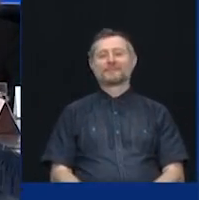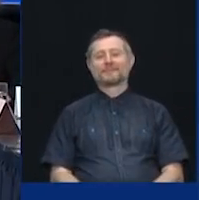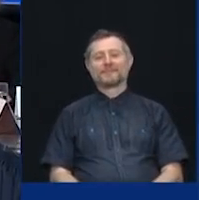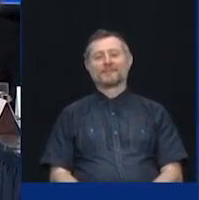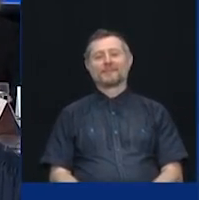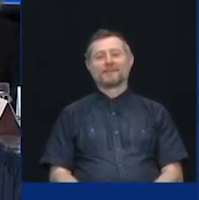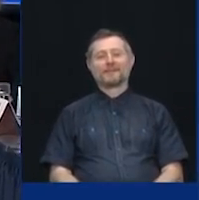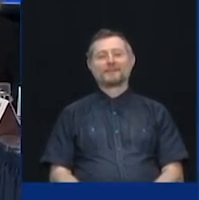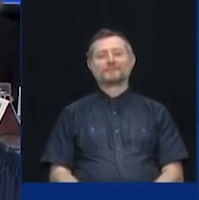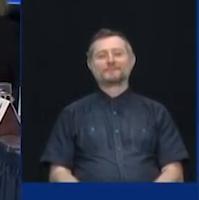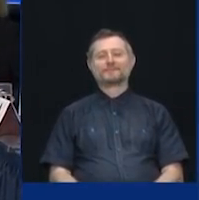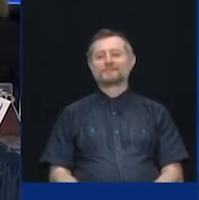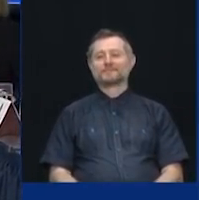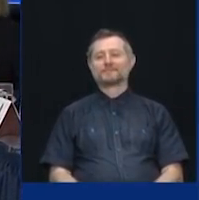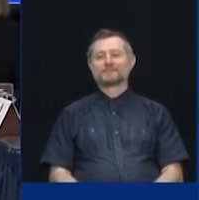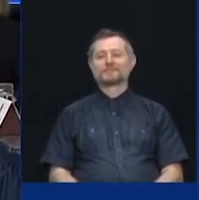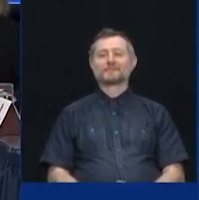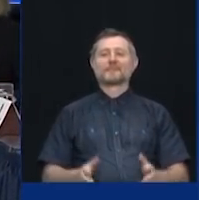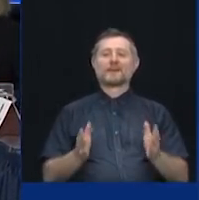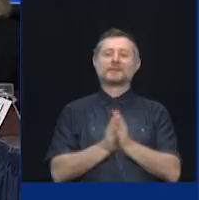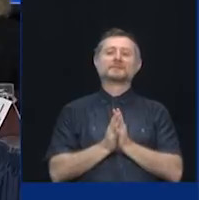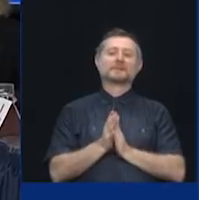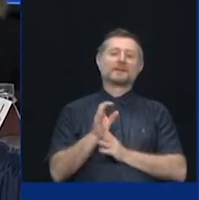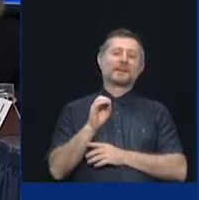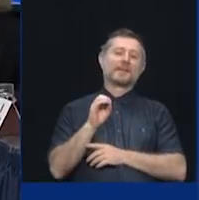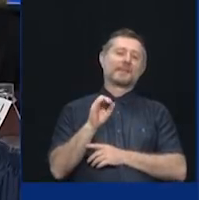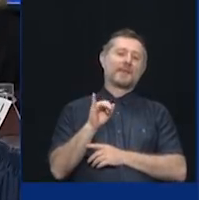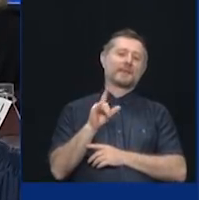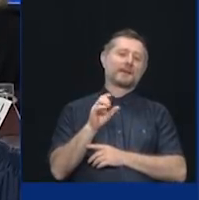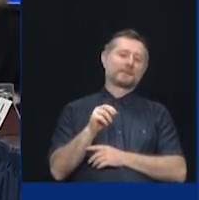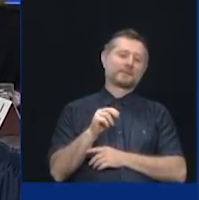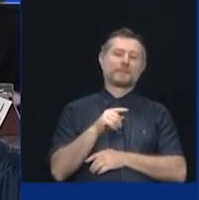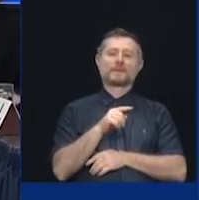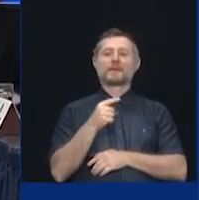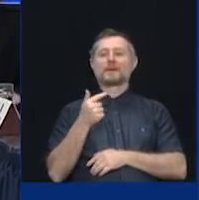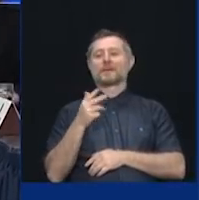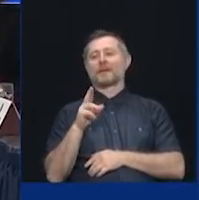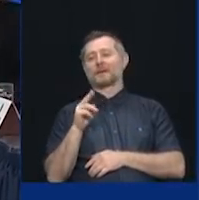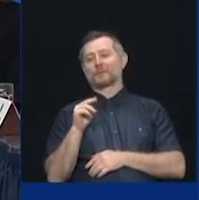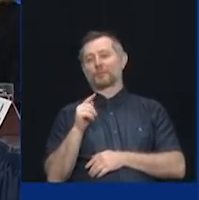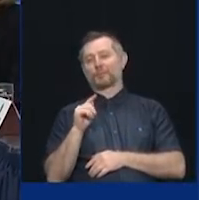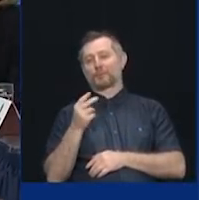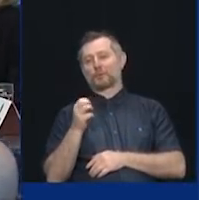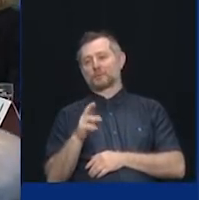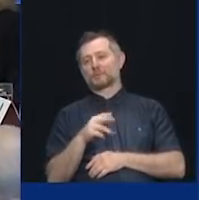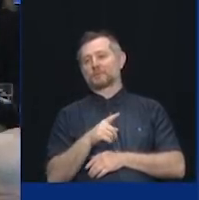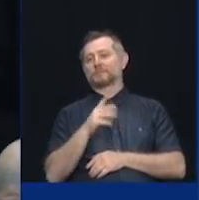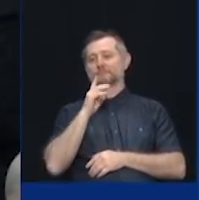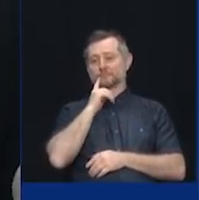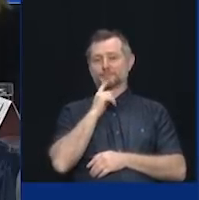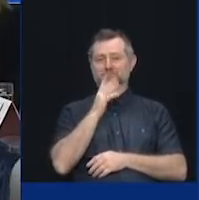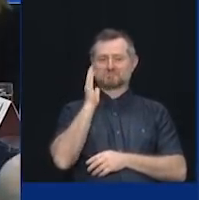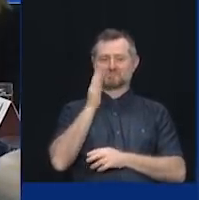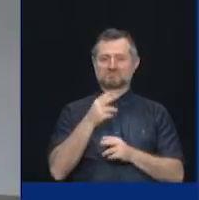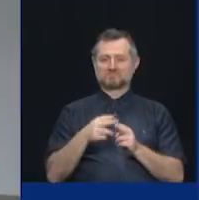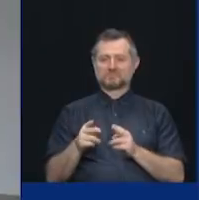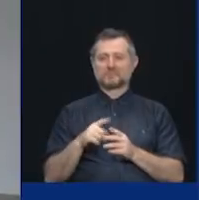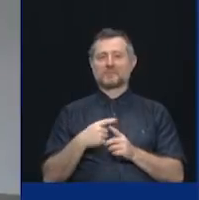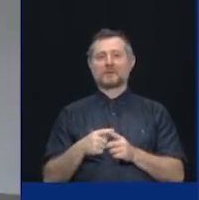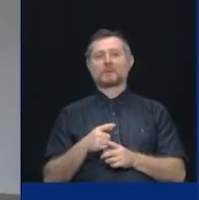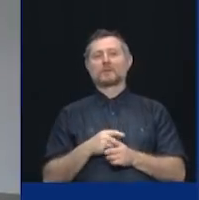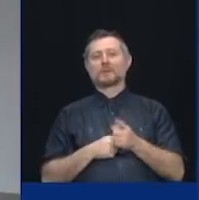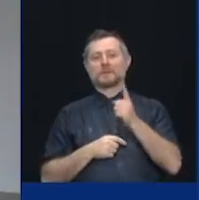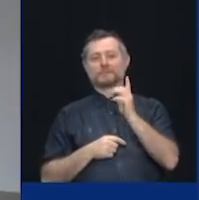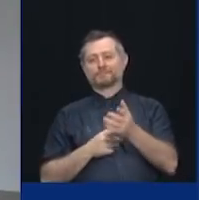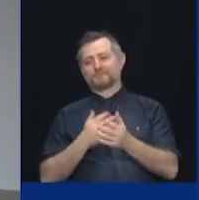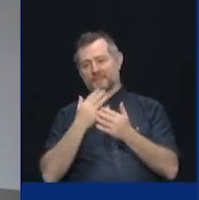I'm going to ask Eileen Gunther to say a few words, please. Well, thank Assembly you. member. This pen means an awful lot to